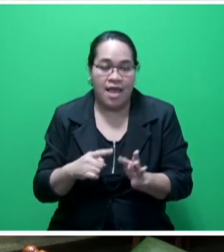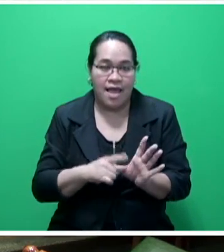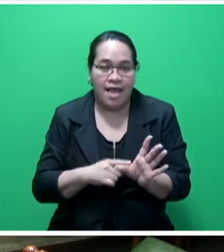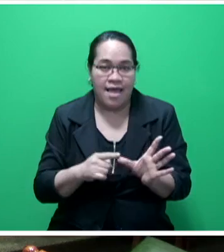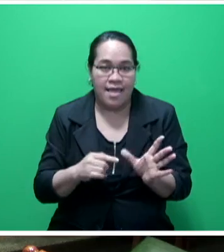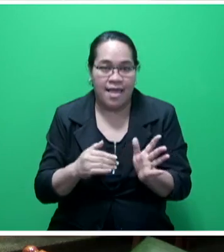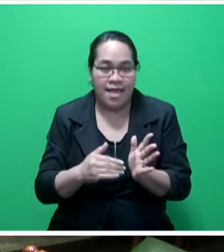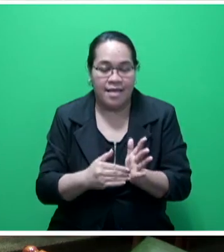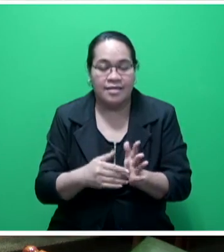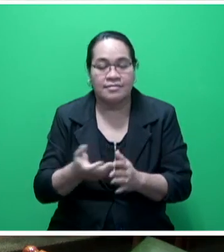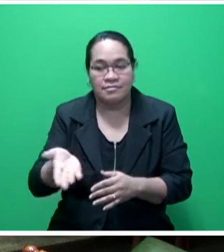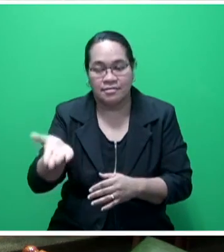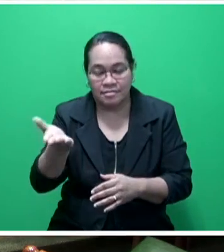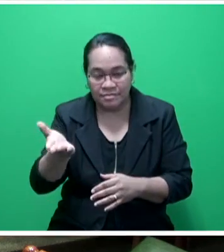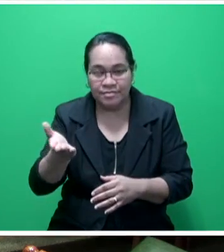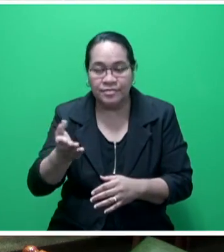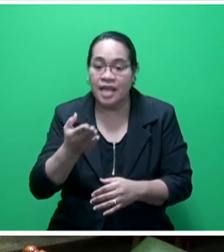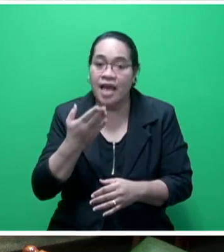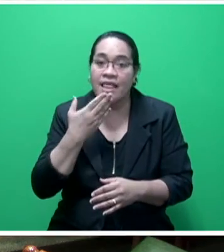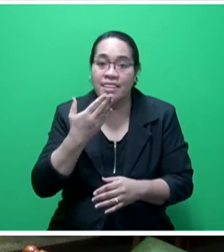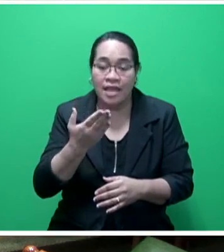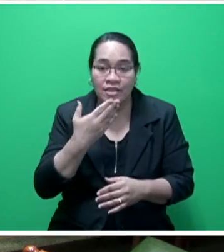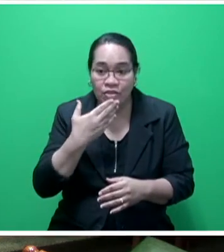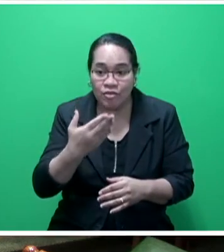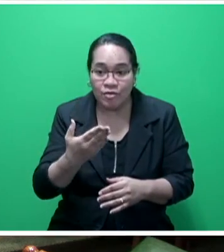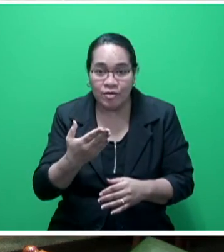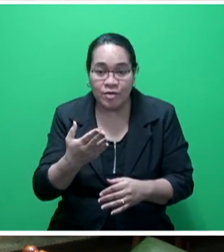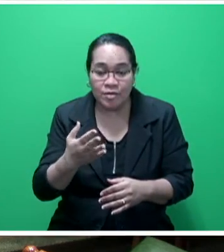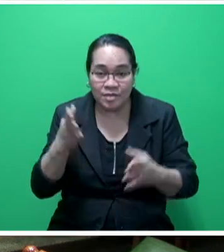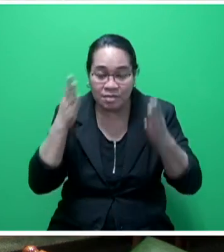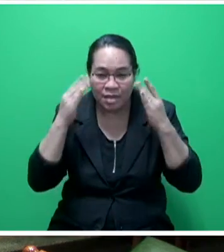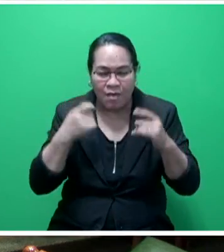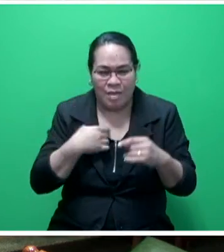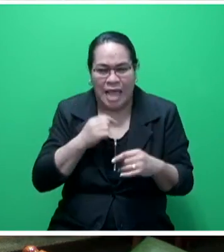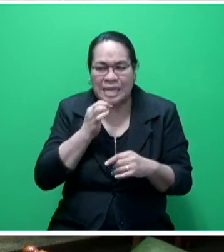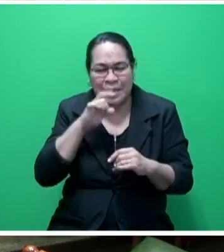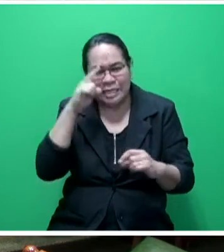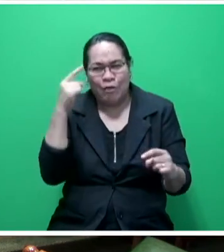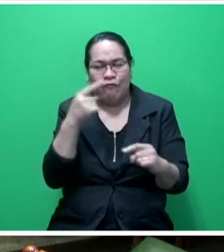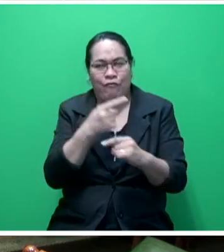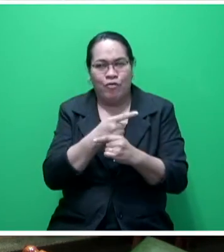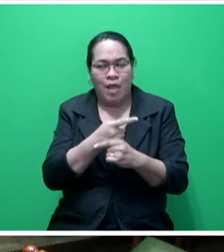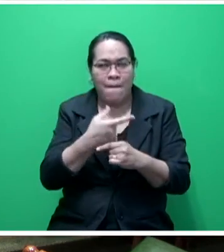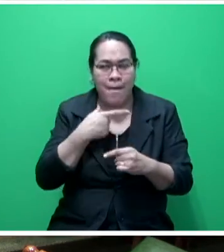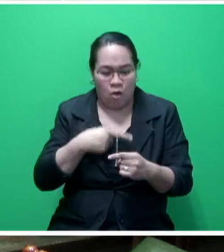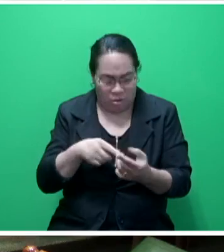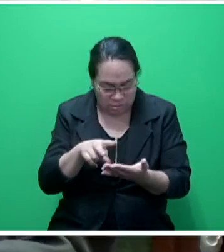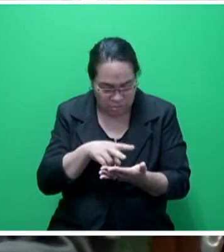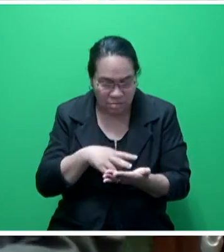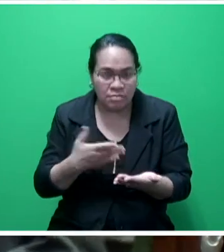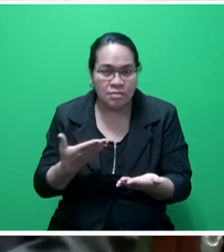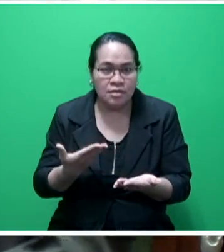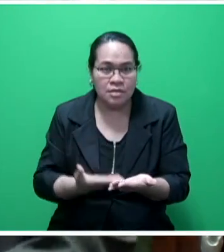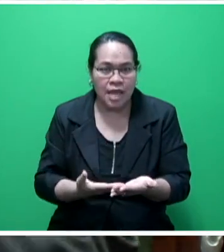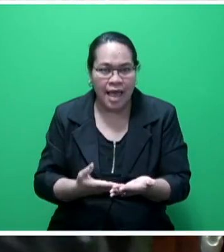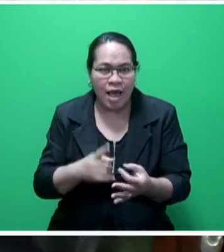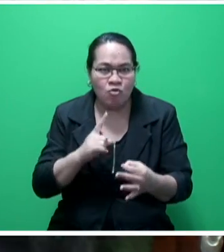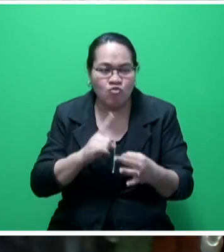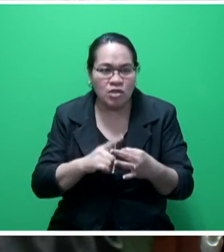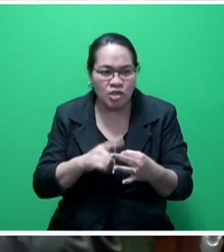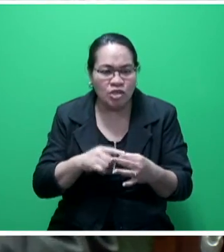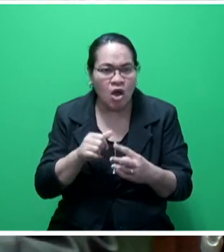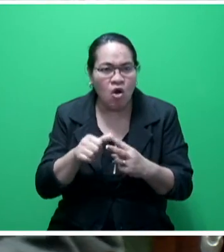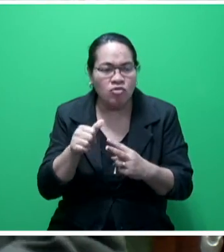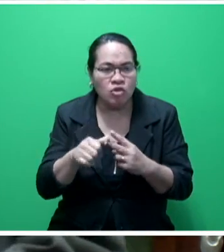floor, sir. Thank you, Mr. Speaker, sir. Mr. Speaker, sir, I was a little bit confused with this question because I think the question was